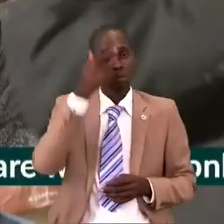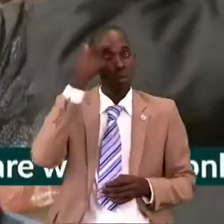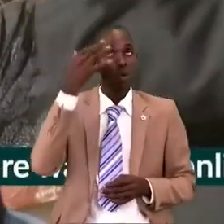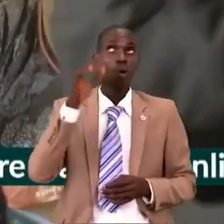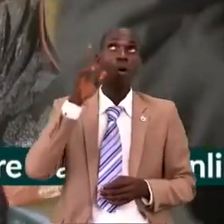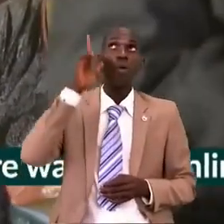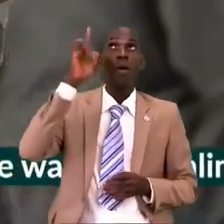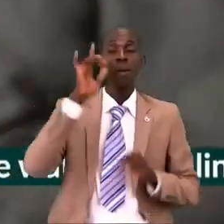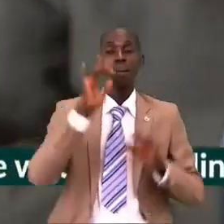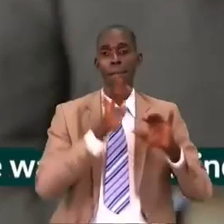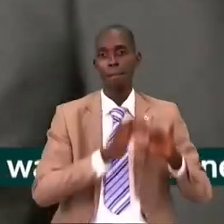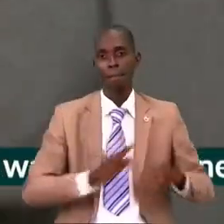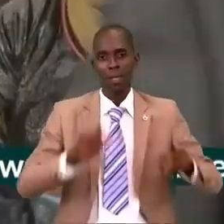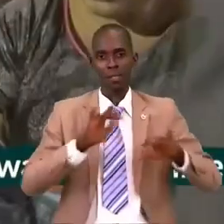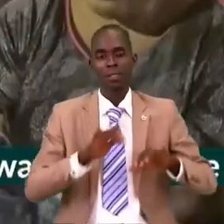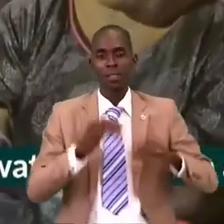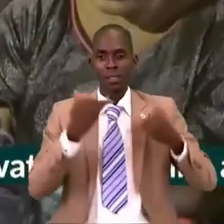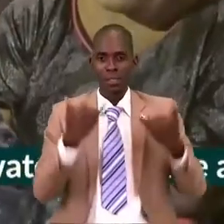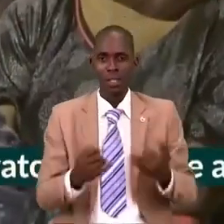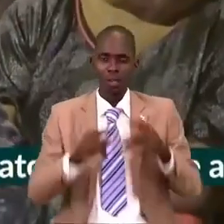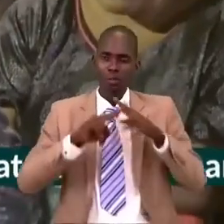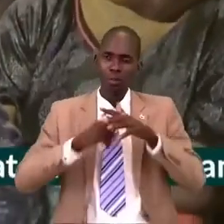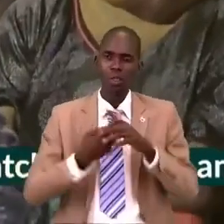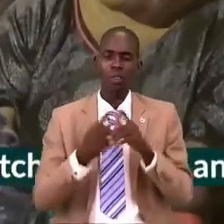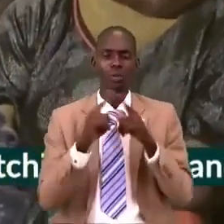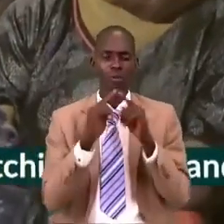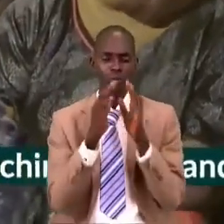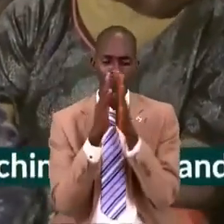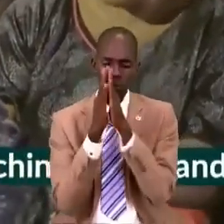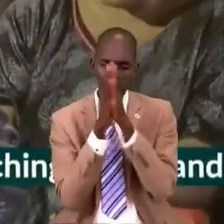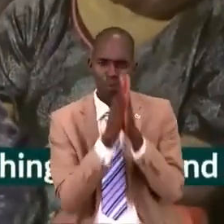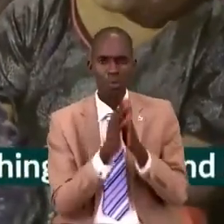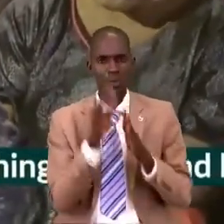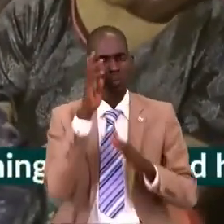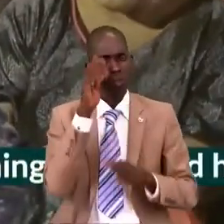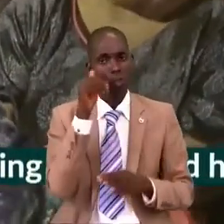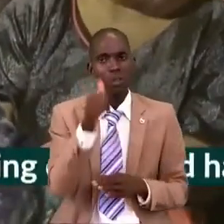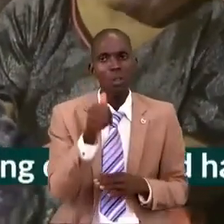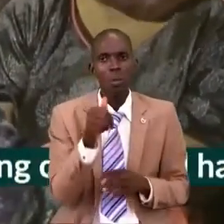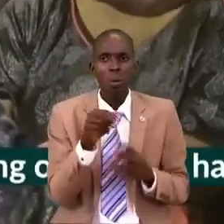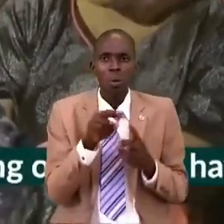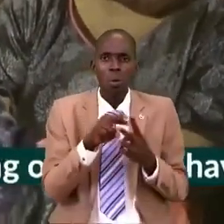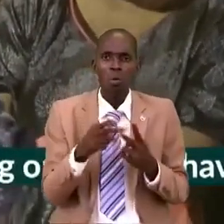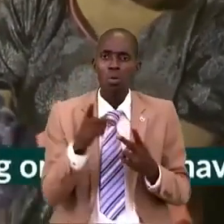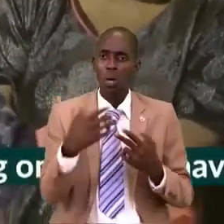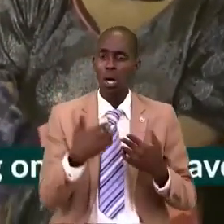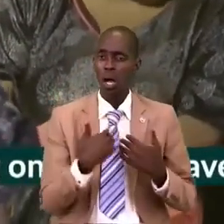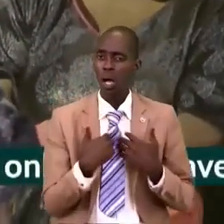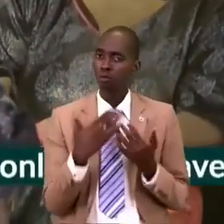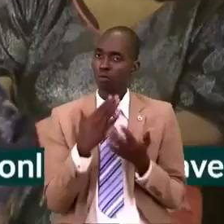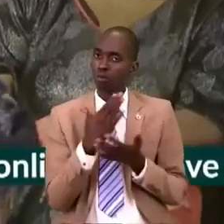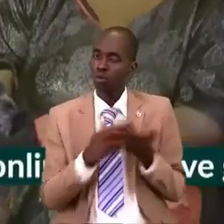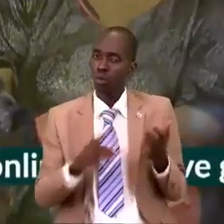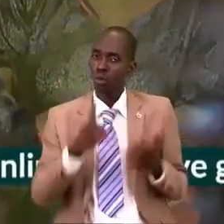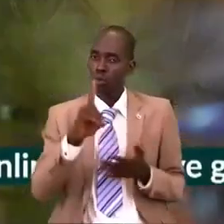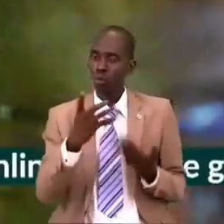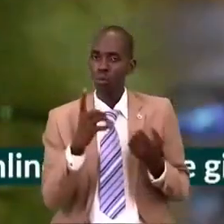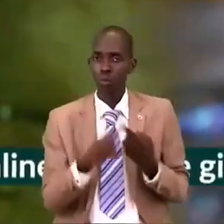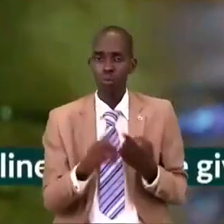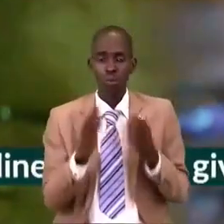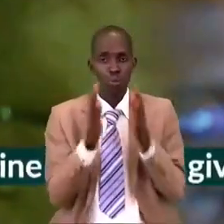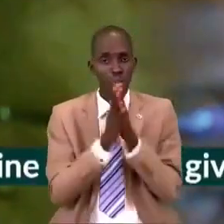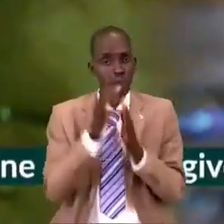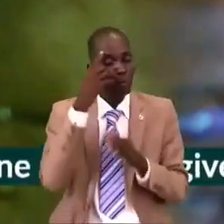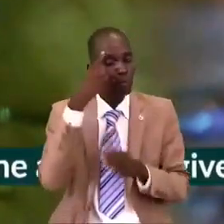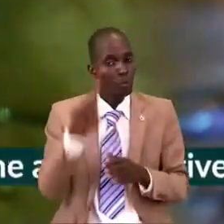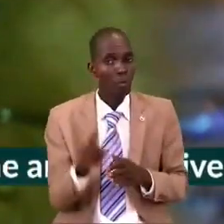my night. I will experience it. I will testify. It's your turn. You have been wondering. Many people have been giving testimony.